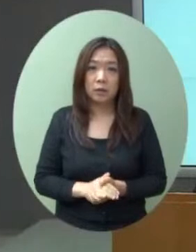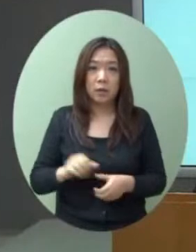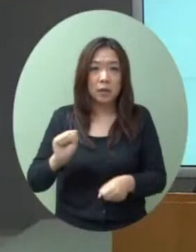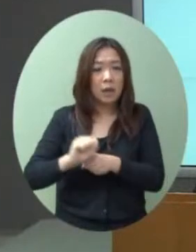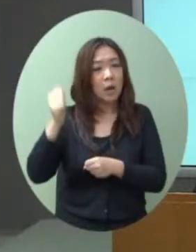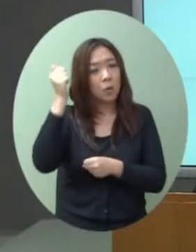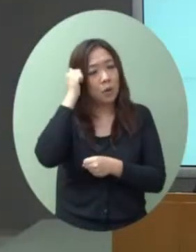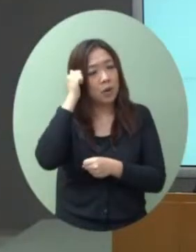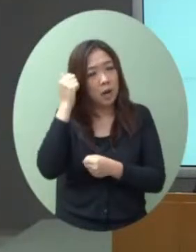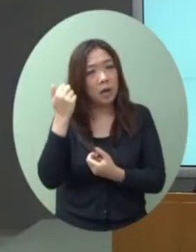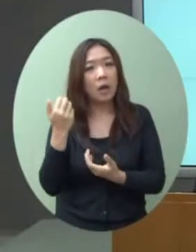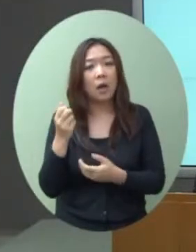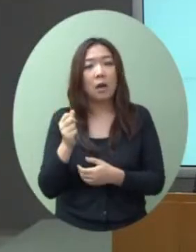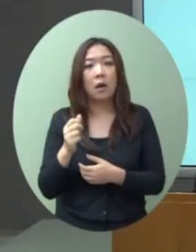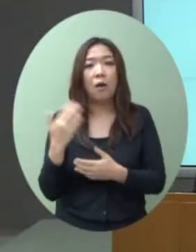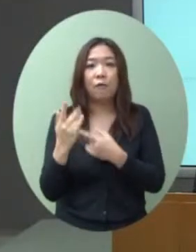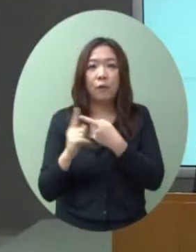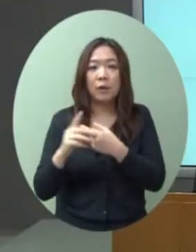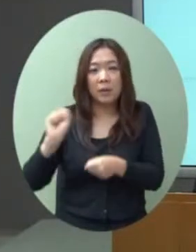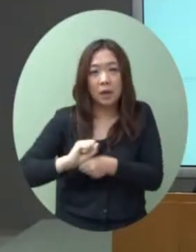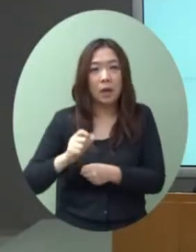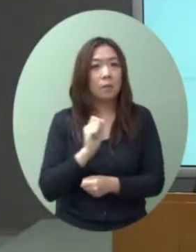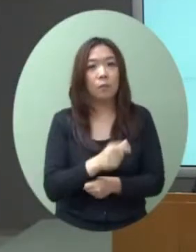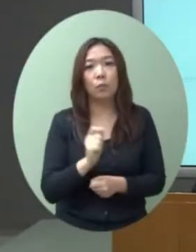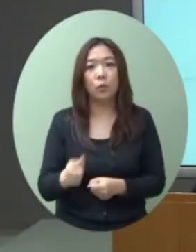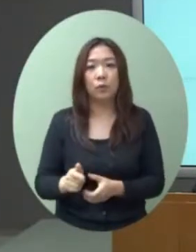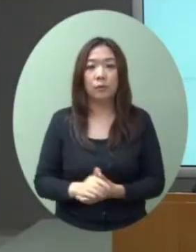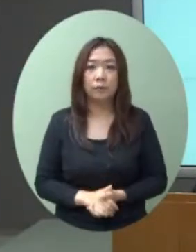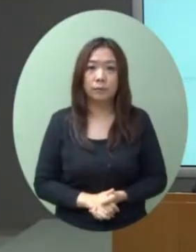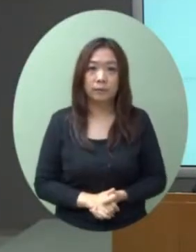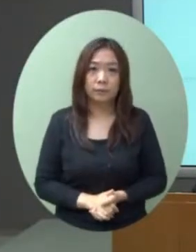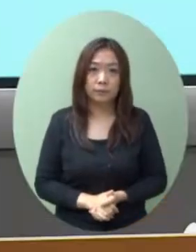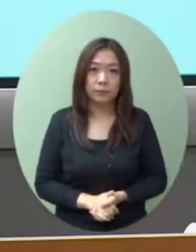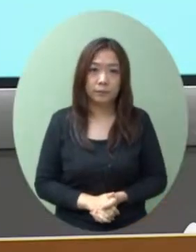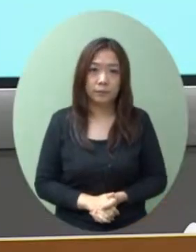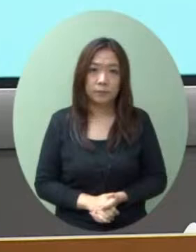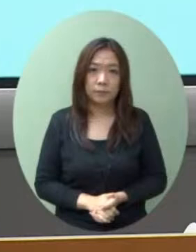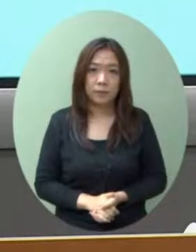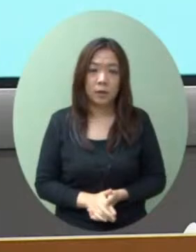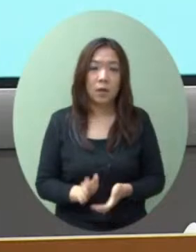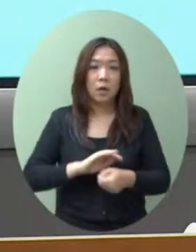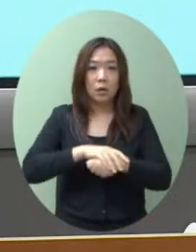Trying to connect with the world and